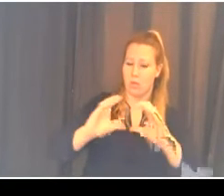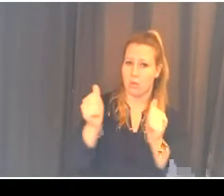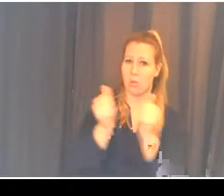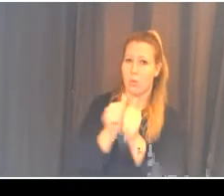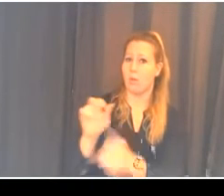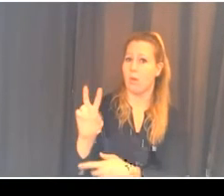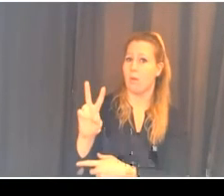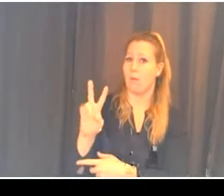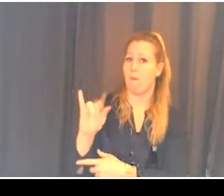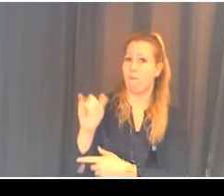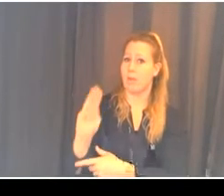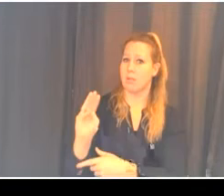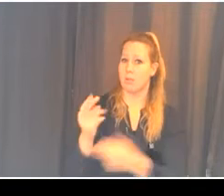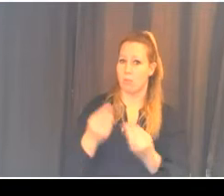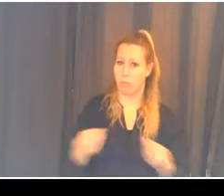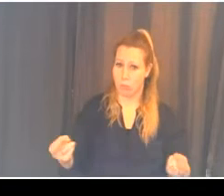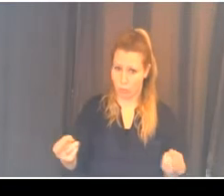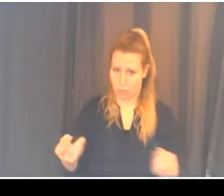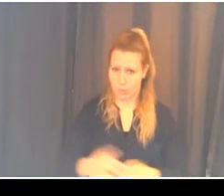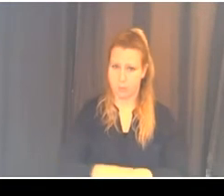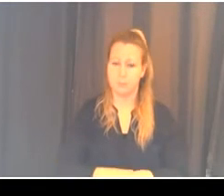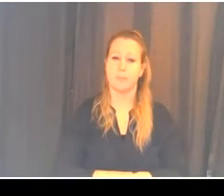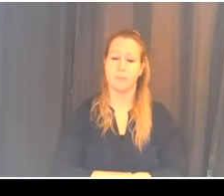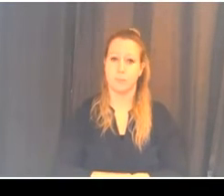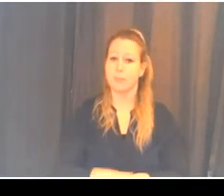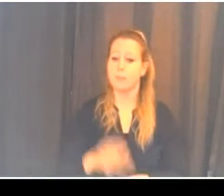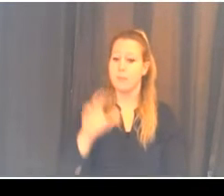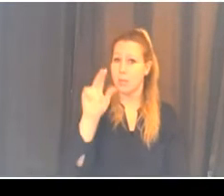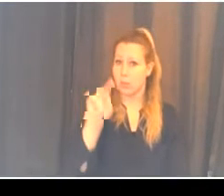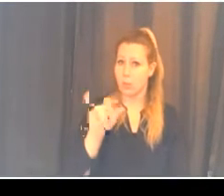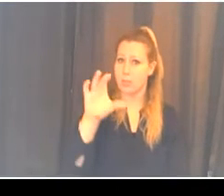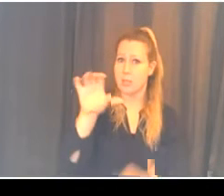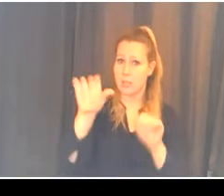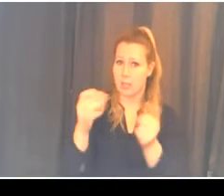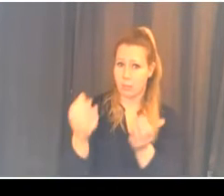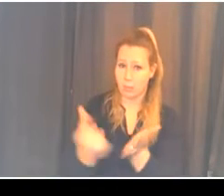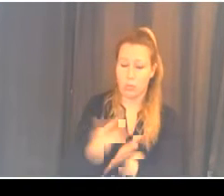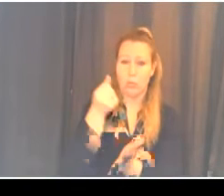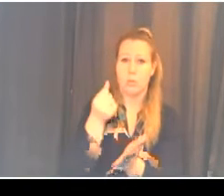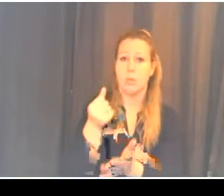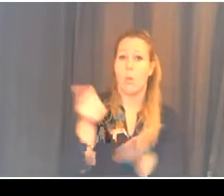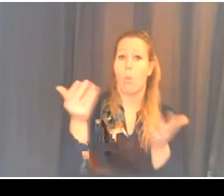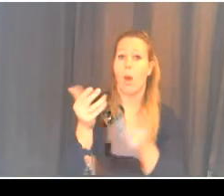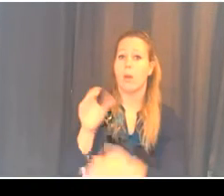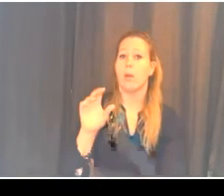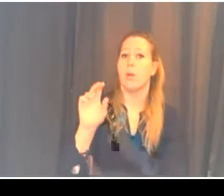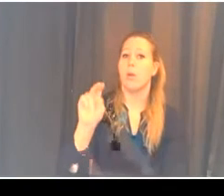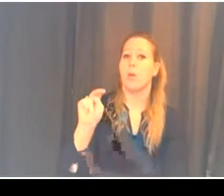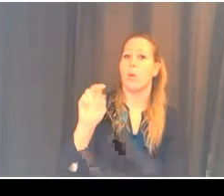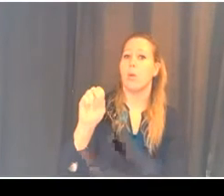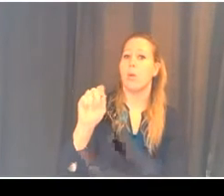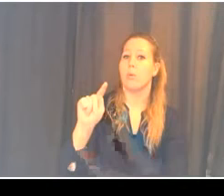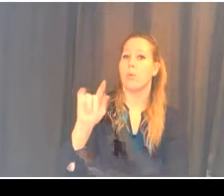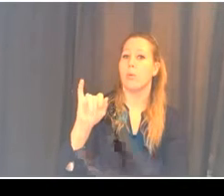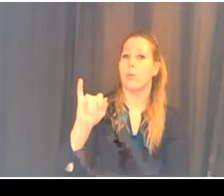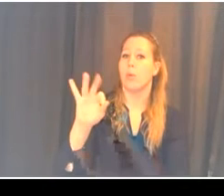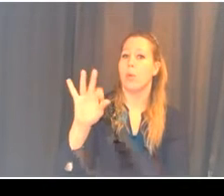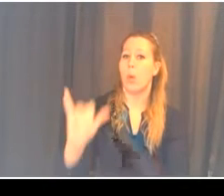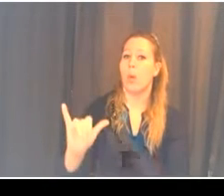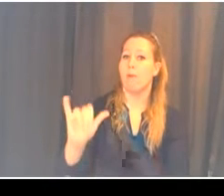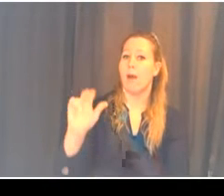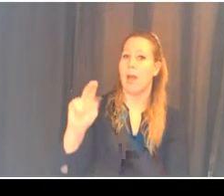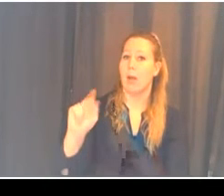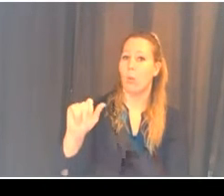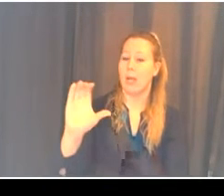phone contacts for the Family Justice centers and sanur's legal and clinical help lines as well as our newly launched